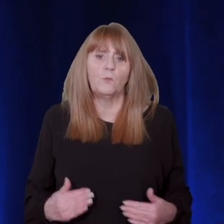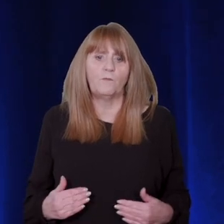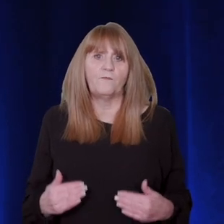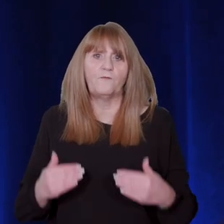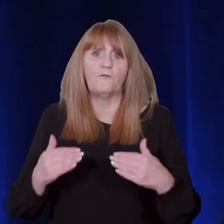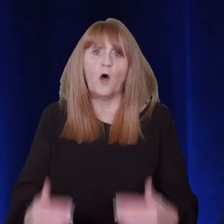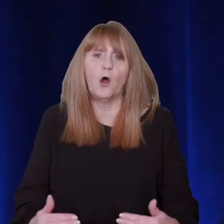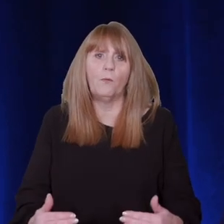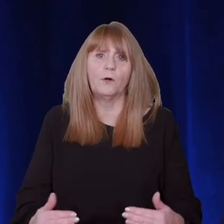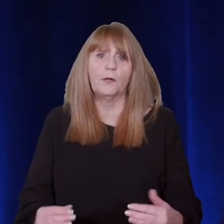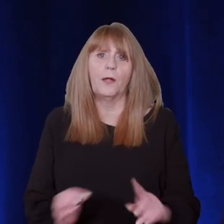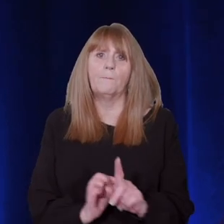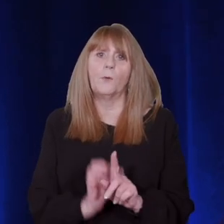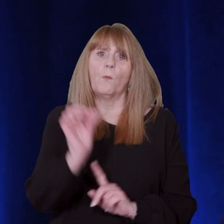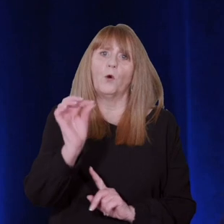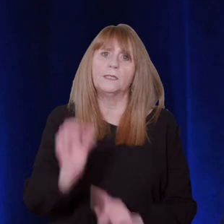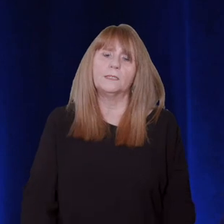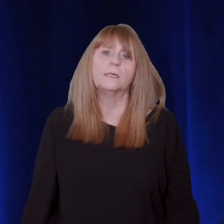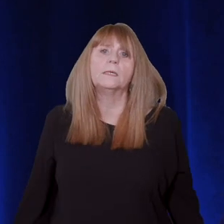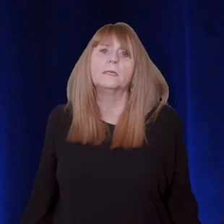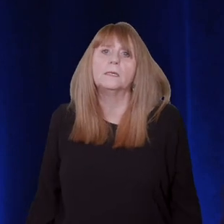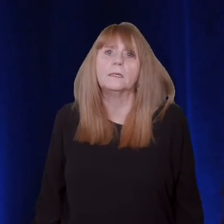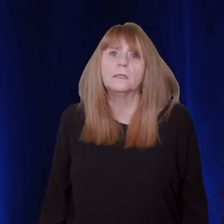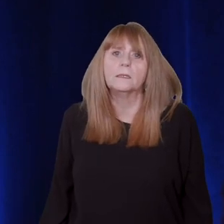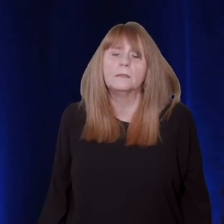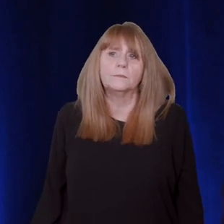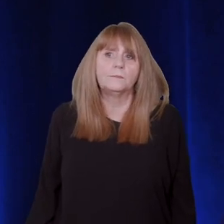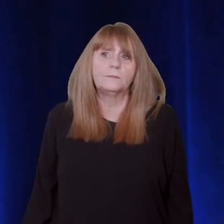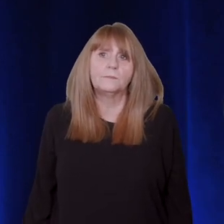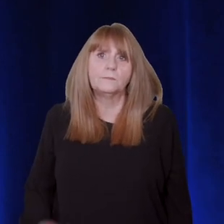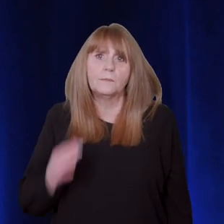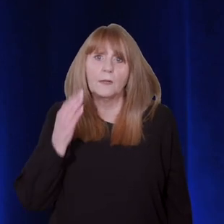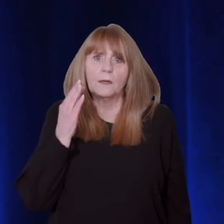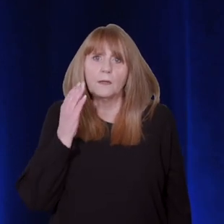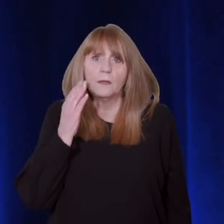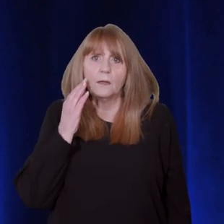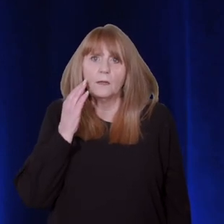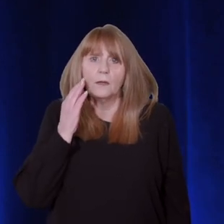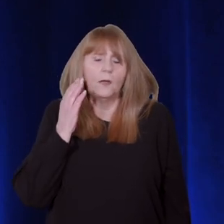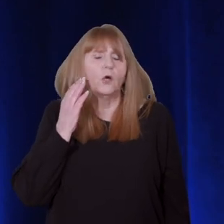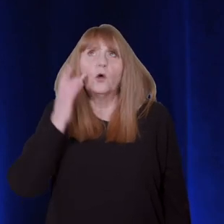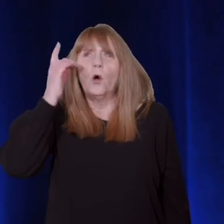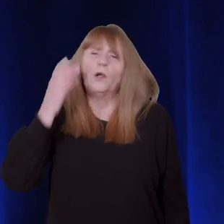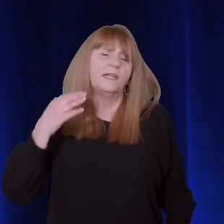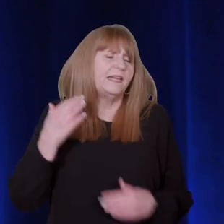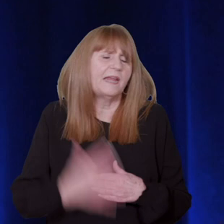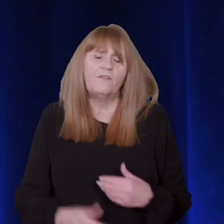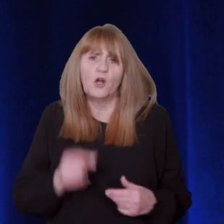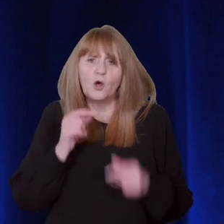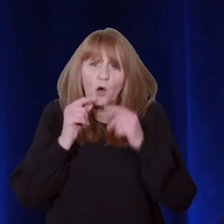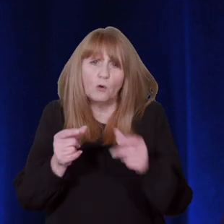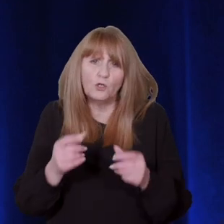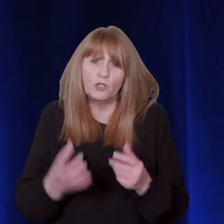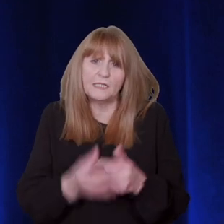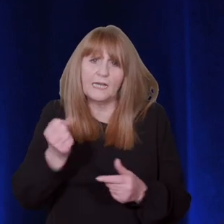and promote. When God asks you to do something, he never calls you to do something that takes everything backwards. He never calls you into something